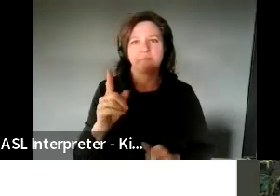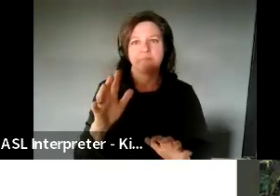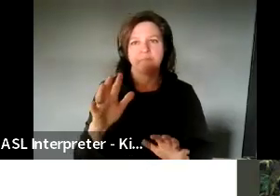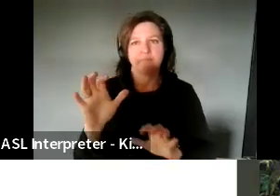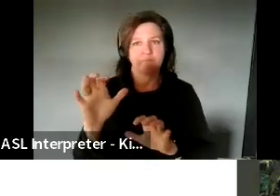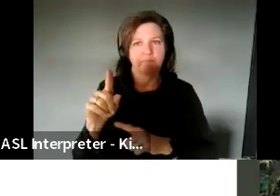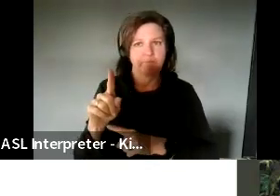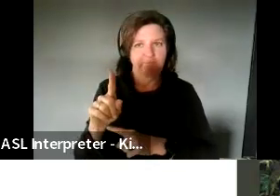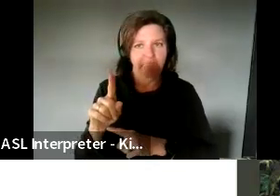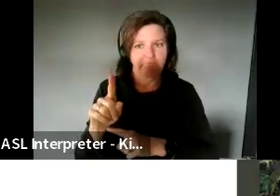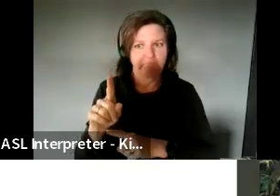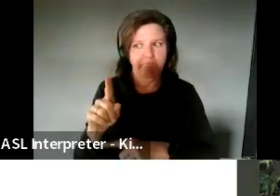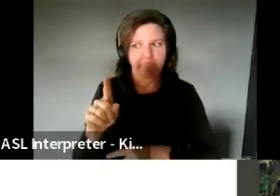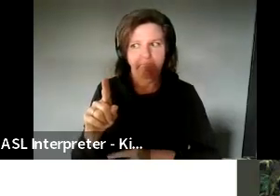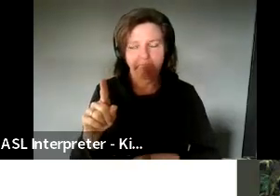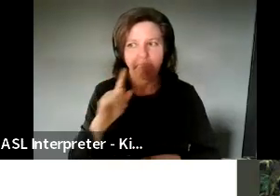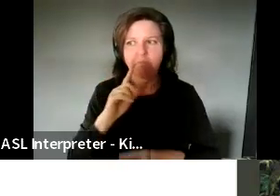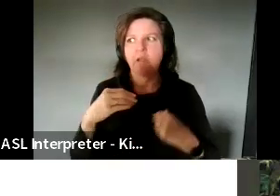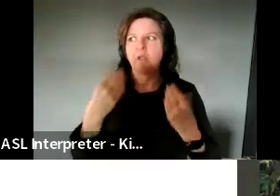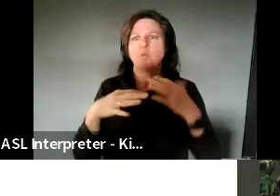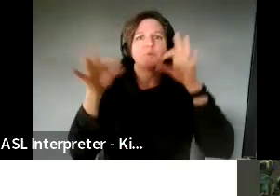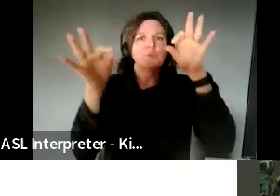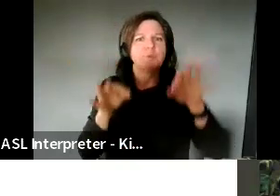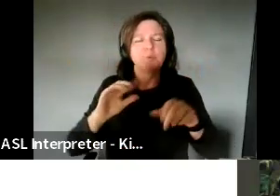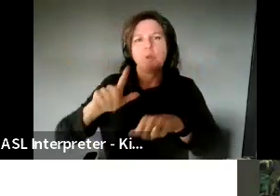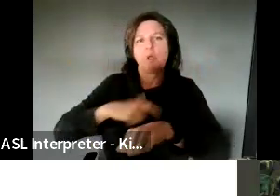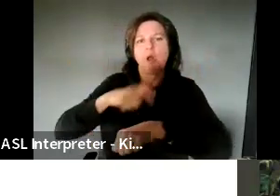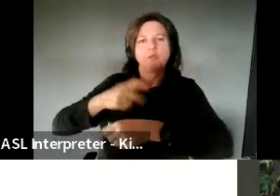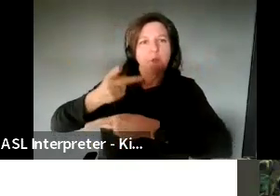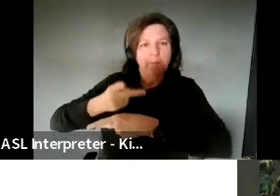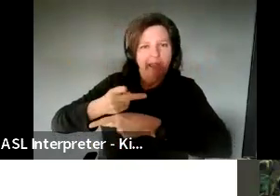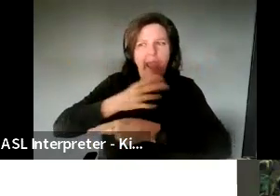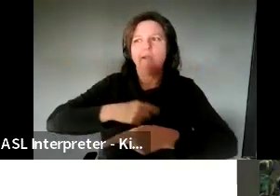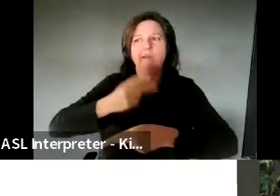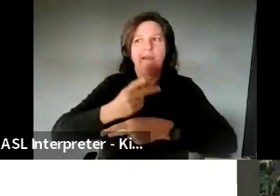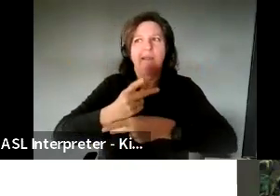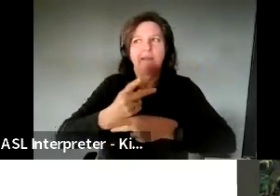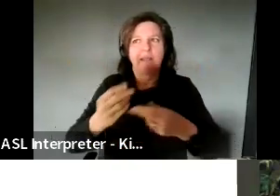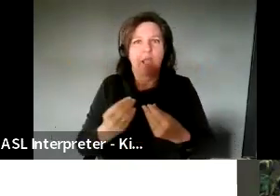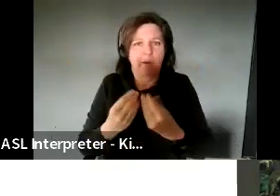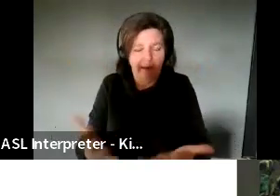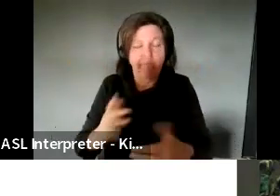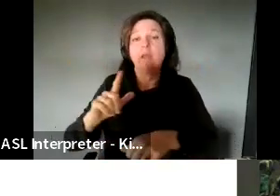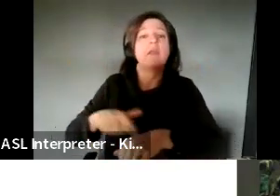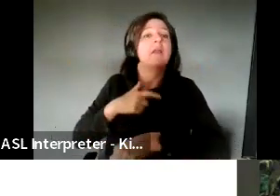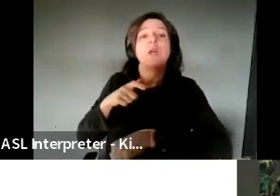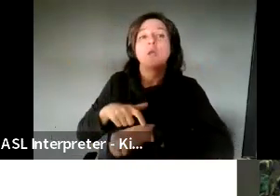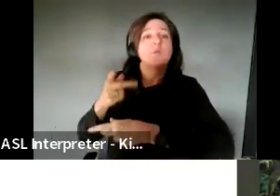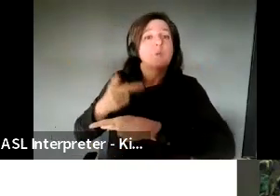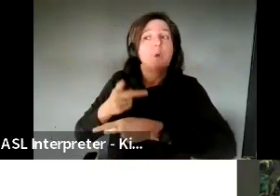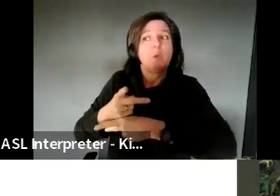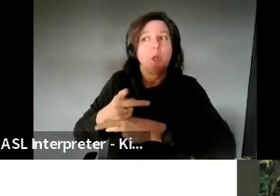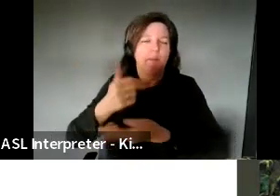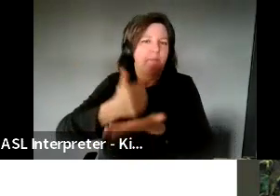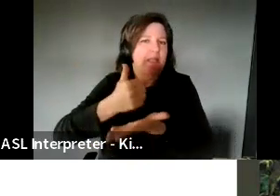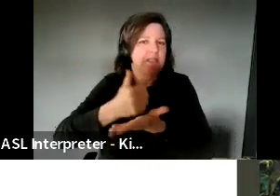ourselves in defining long-term care and caregiving. So long-term care is help with activities of daily